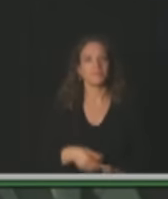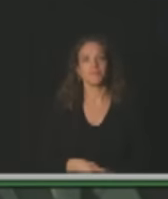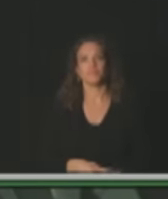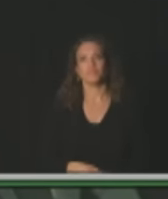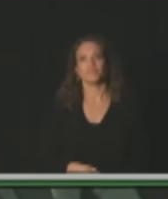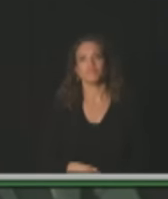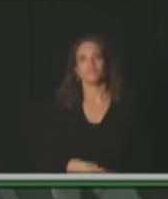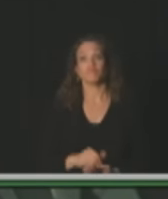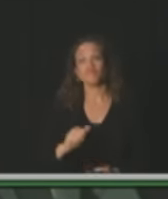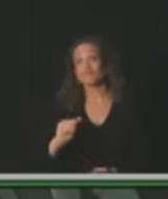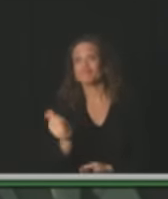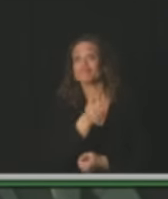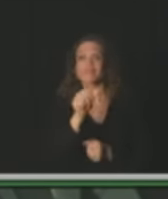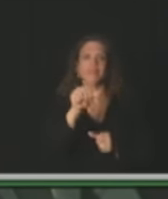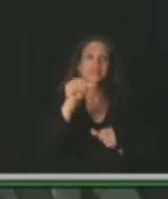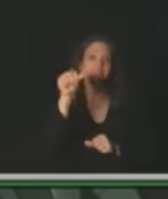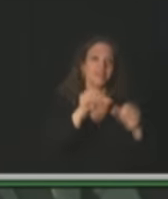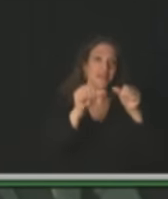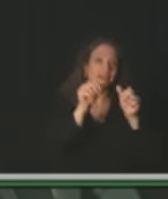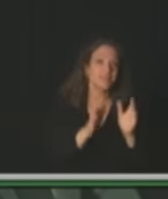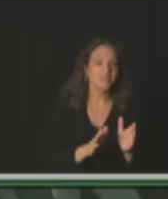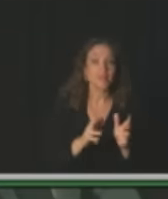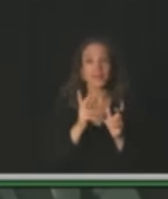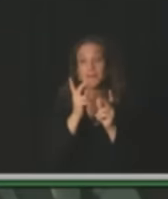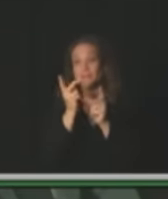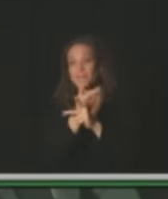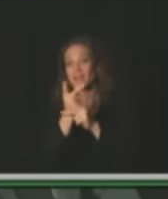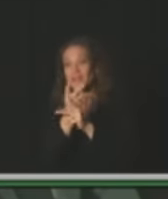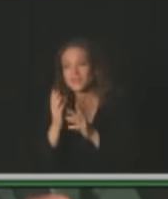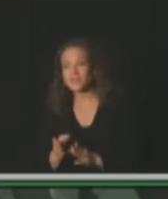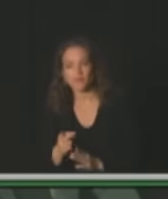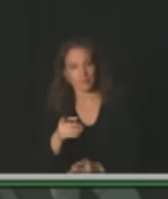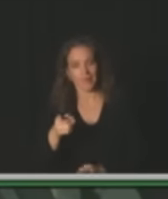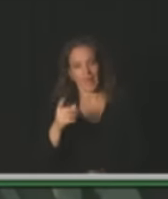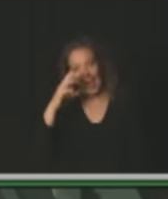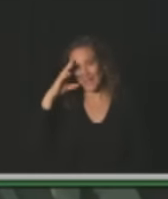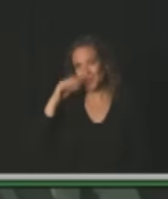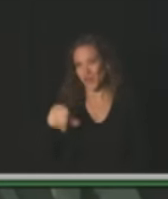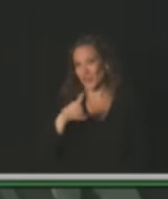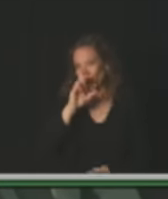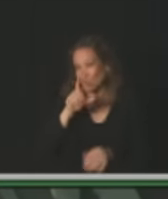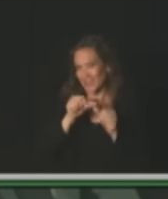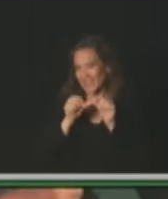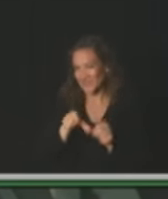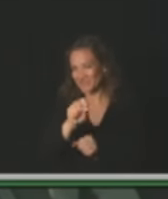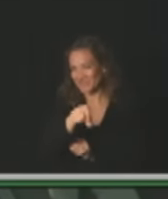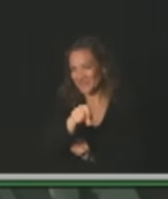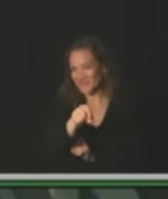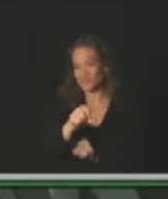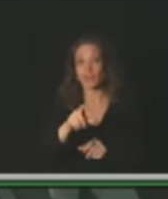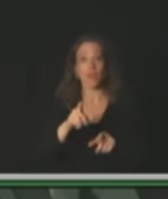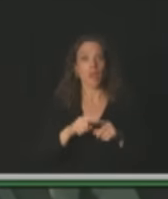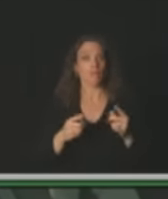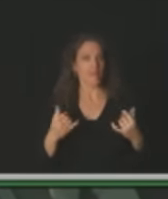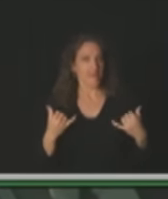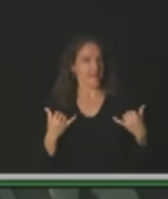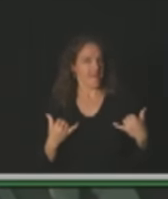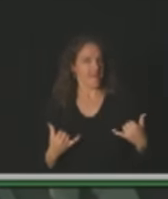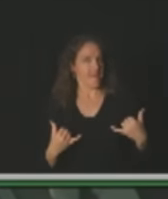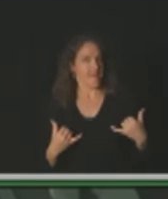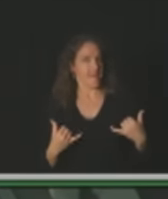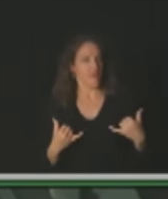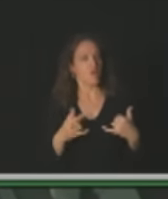As scientists and mathematicians, we know you're going to continue to learn. But now, be students of the world.